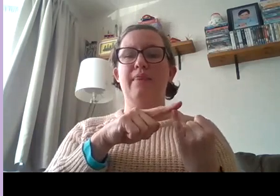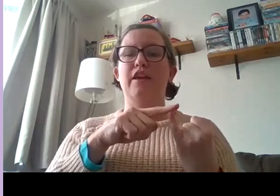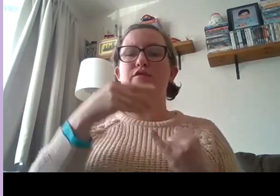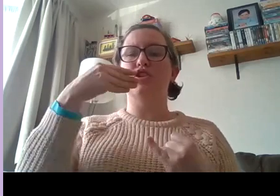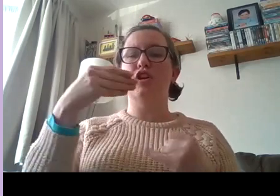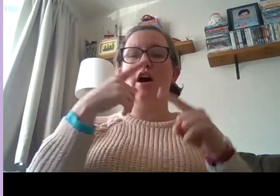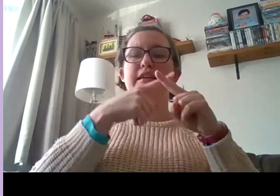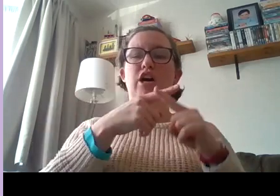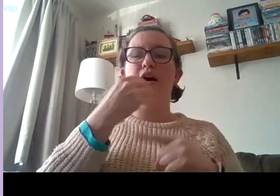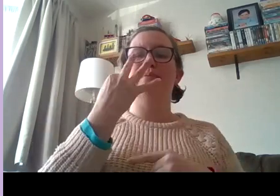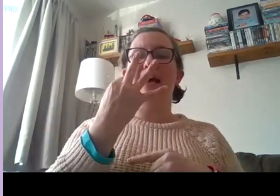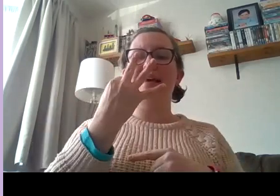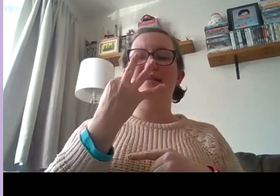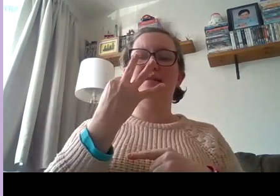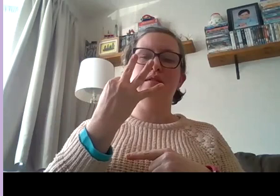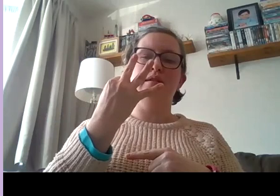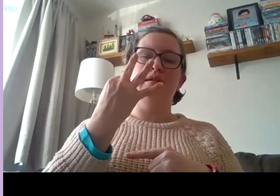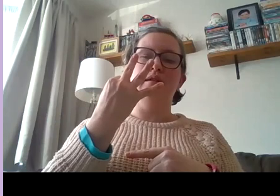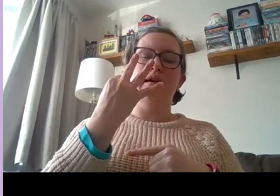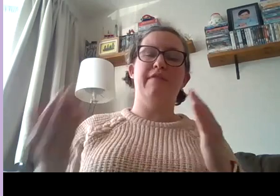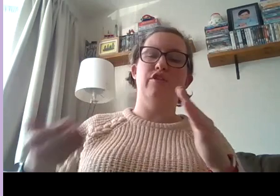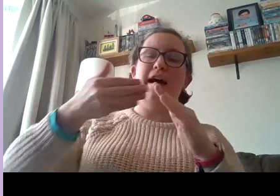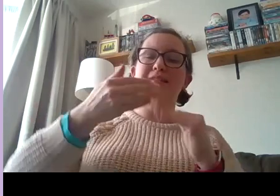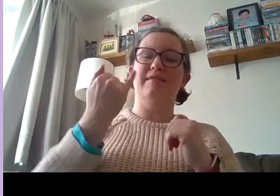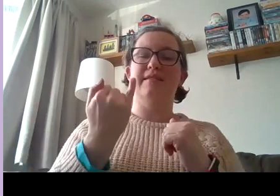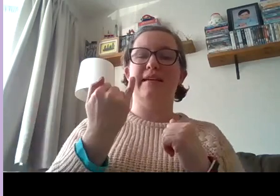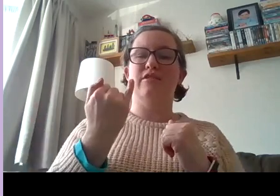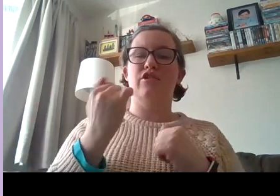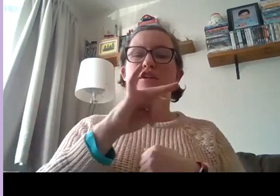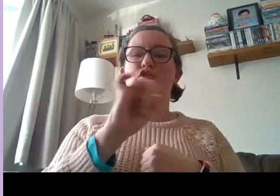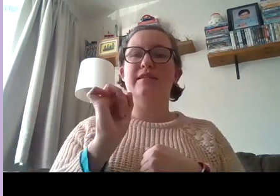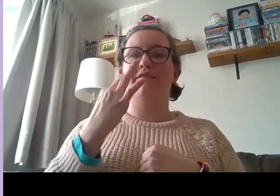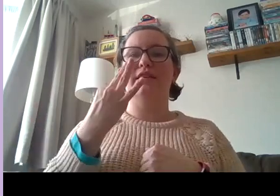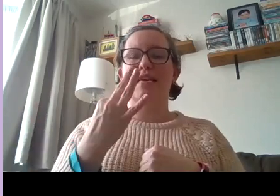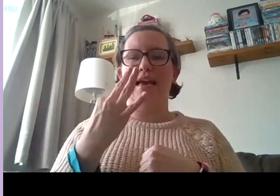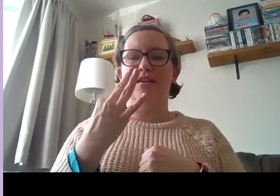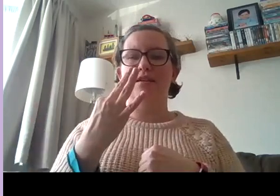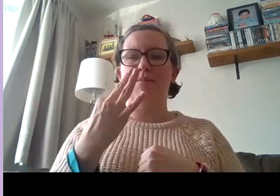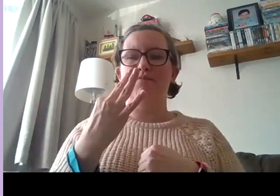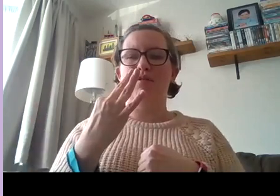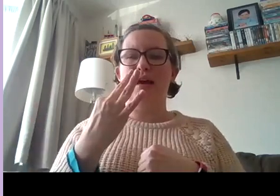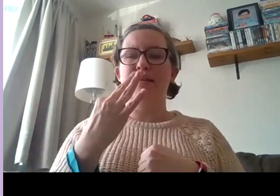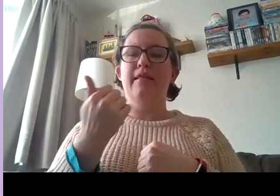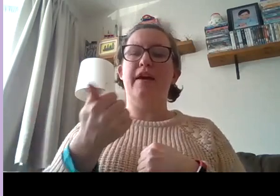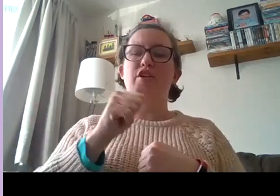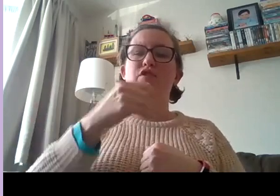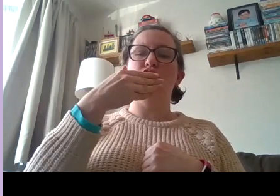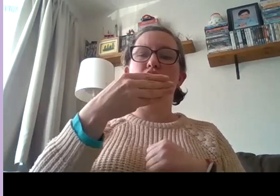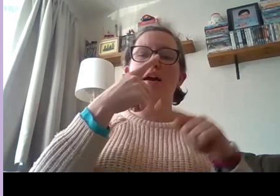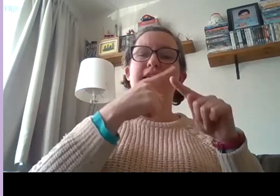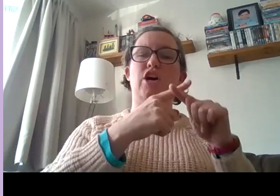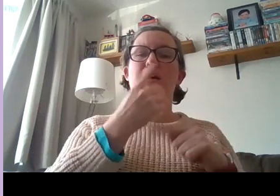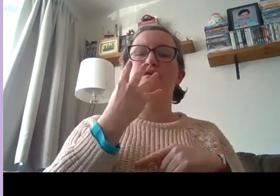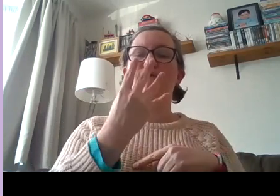Okay, then you've done 9 times 8. And then you've added the 6 on and you've got 78. Okay, then you've